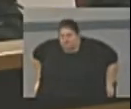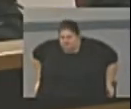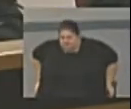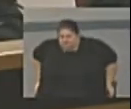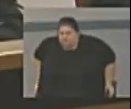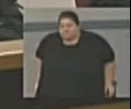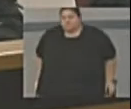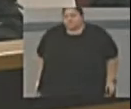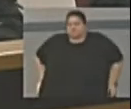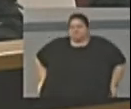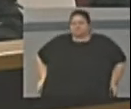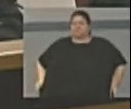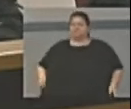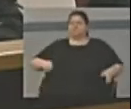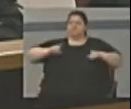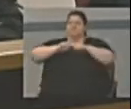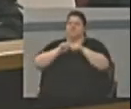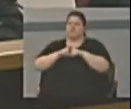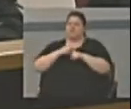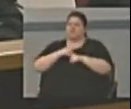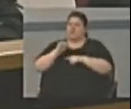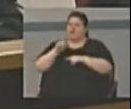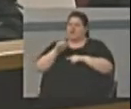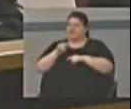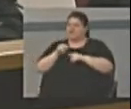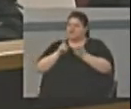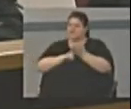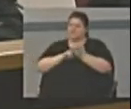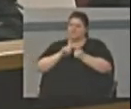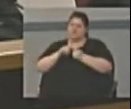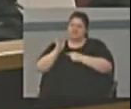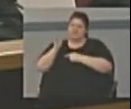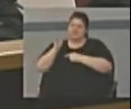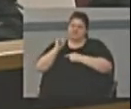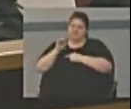Thanks. Also have Alan signed up to speak if necessary.